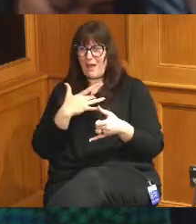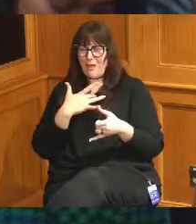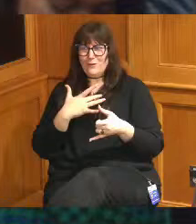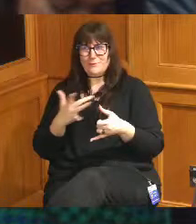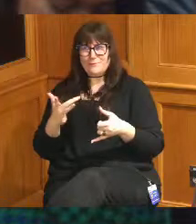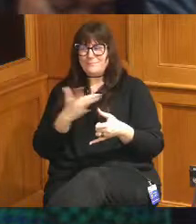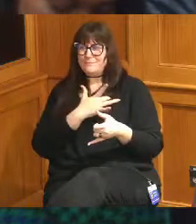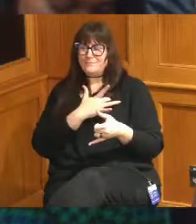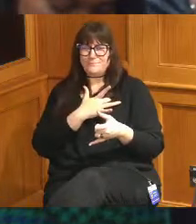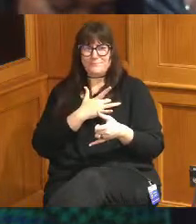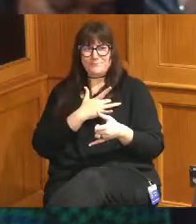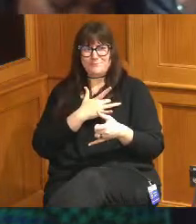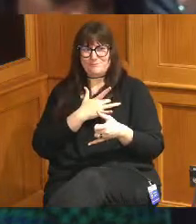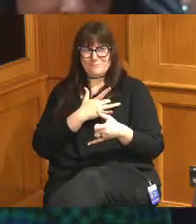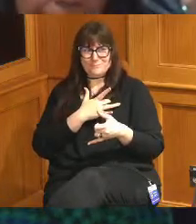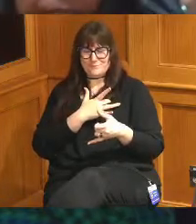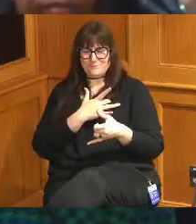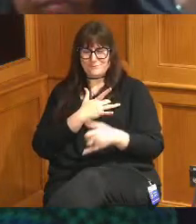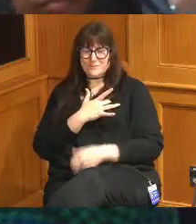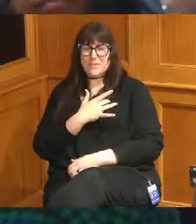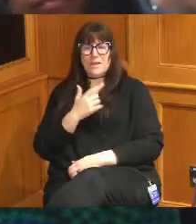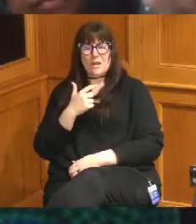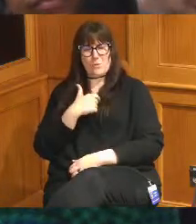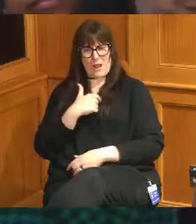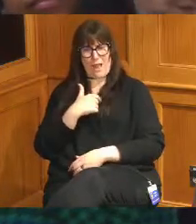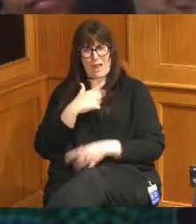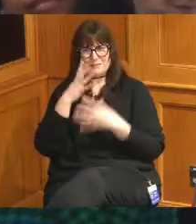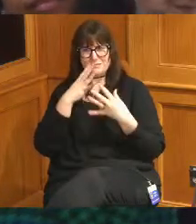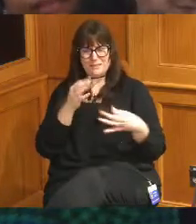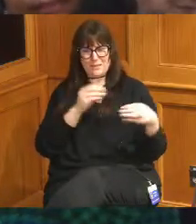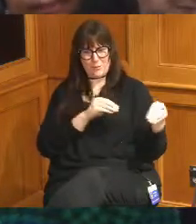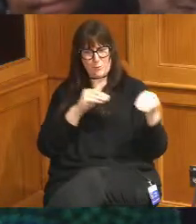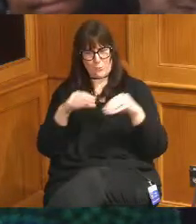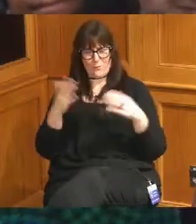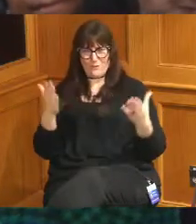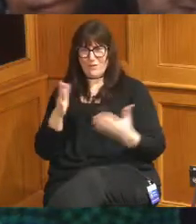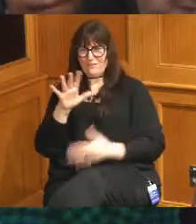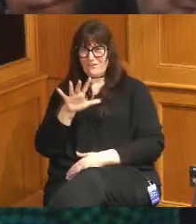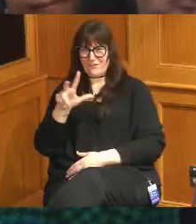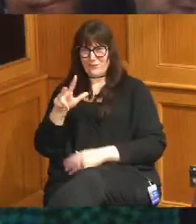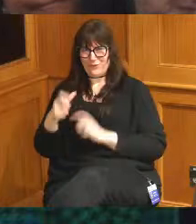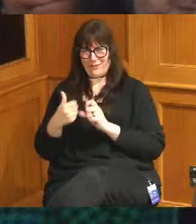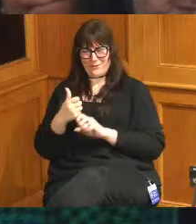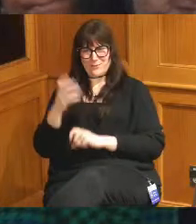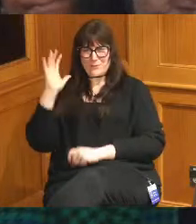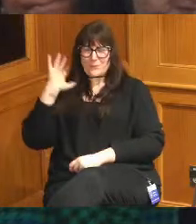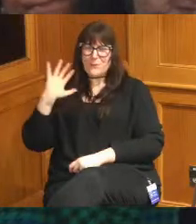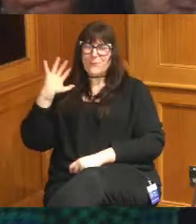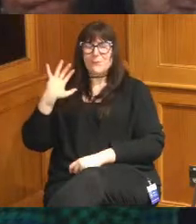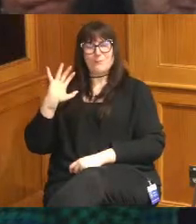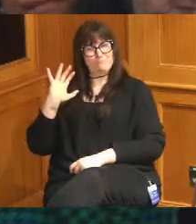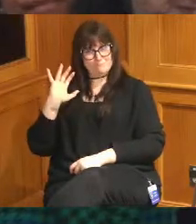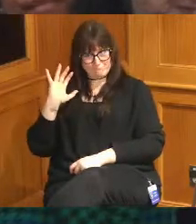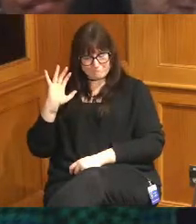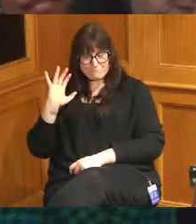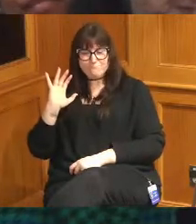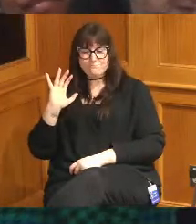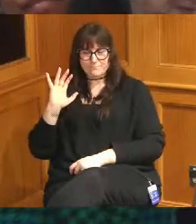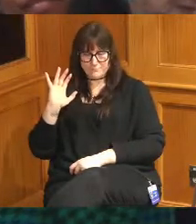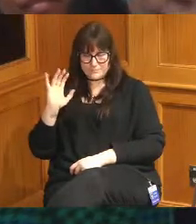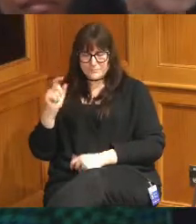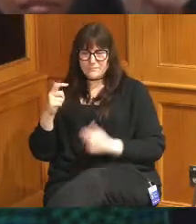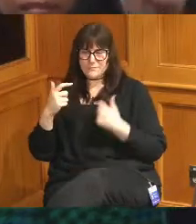presence. When I moved to Cincinnati 53 years ago, I came